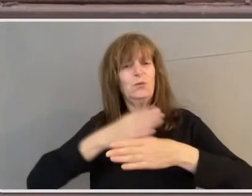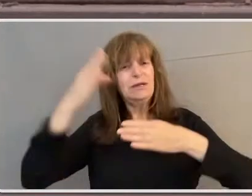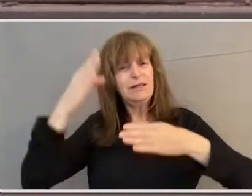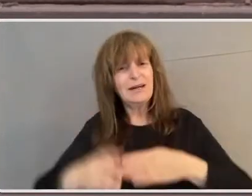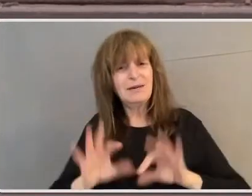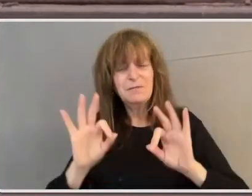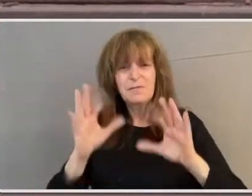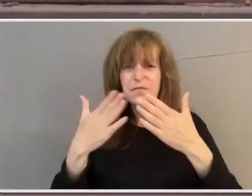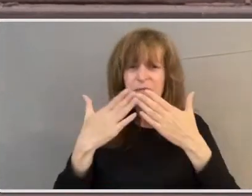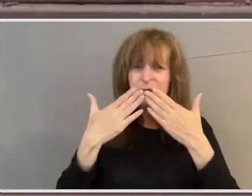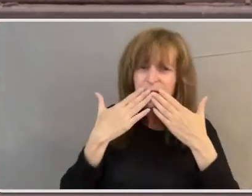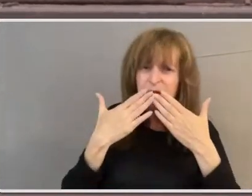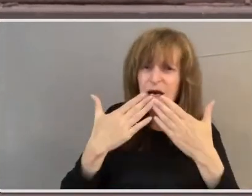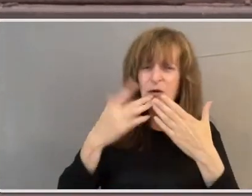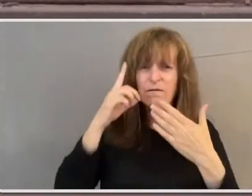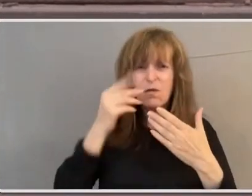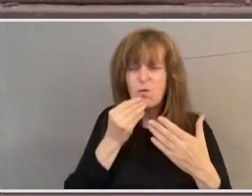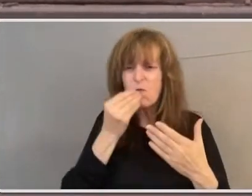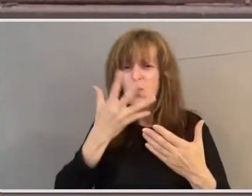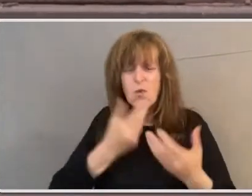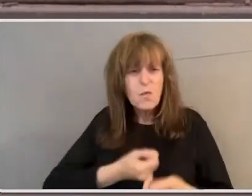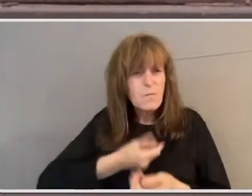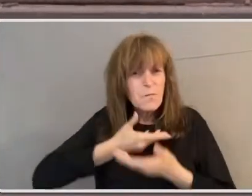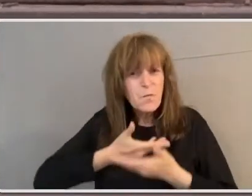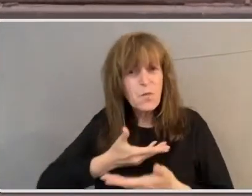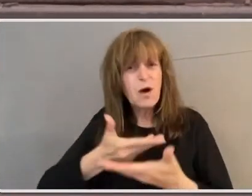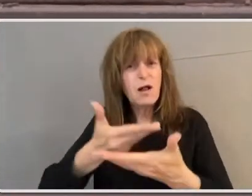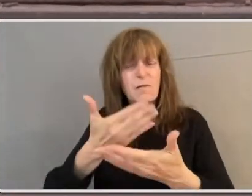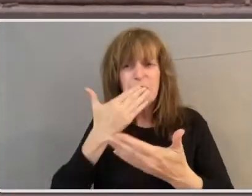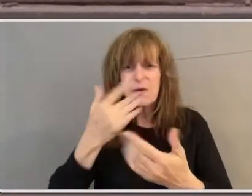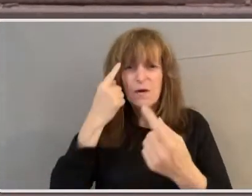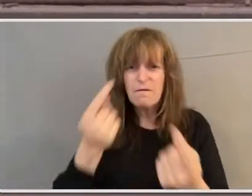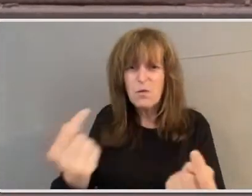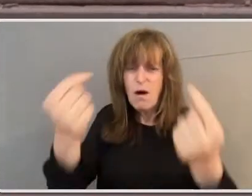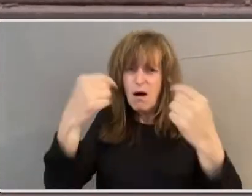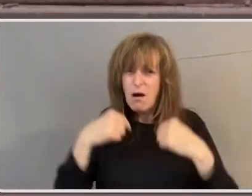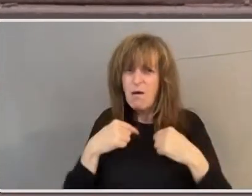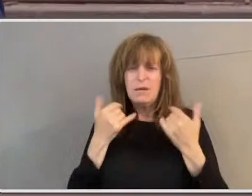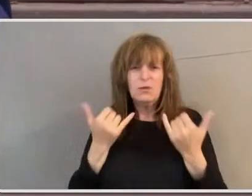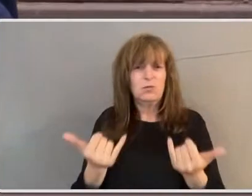thank you for being here today. It's truly...